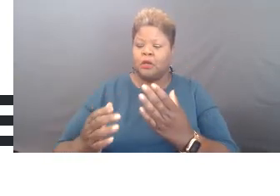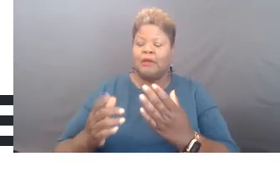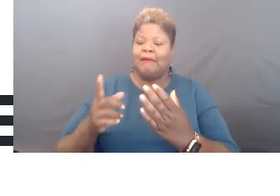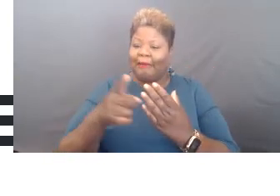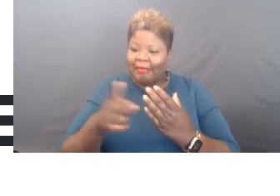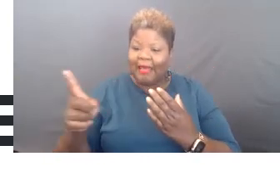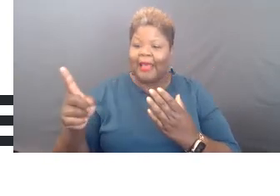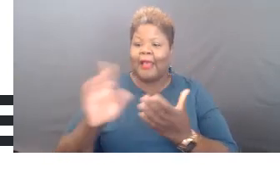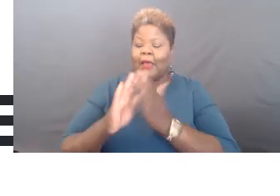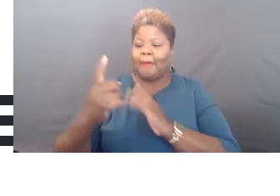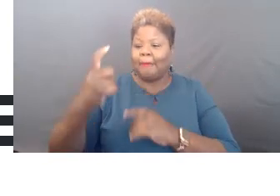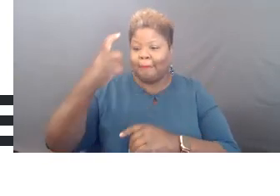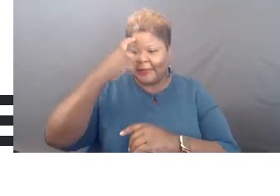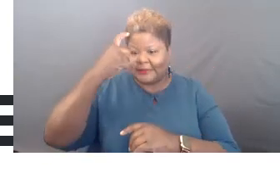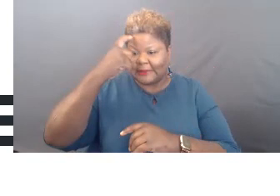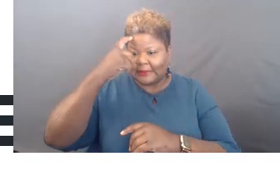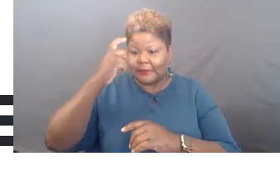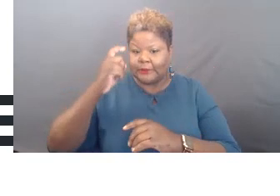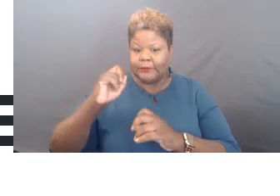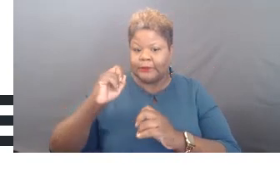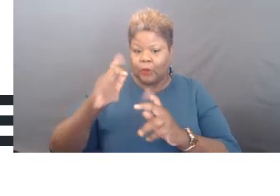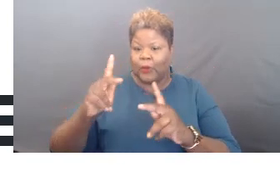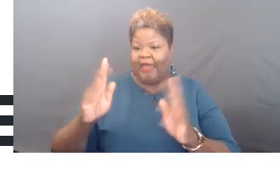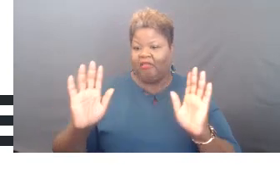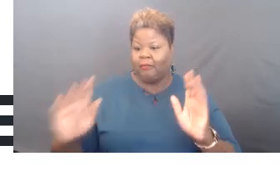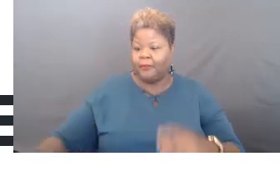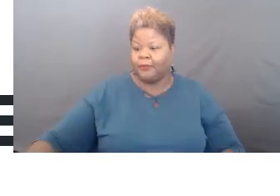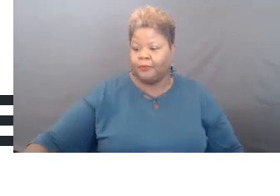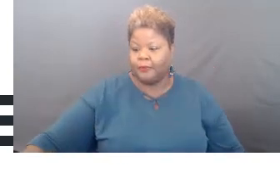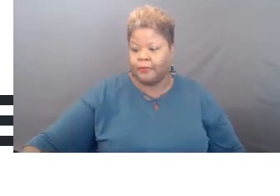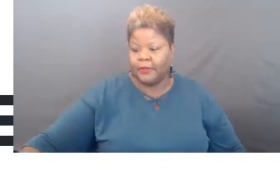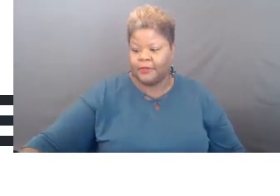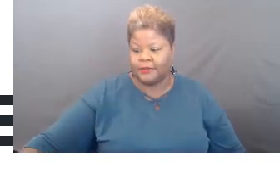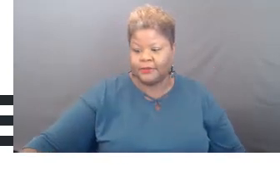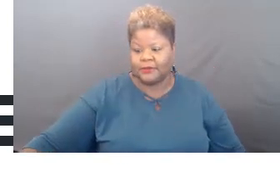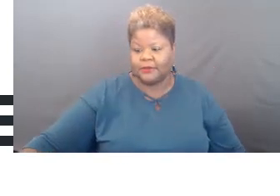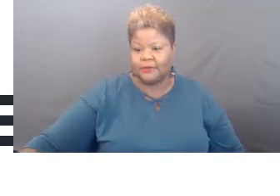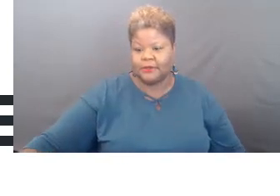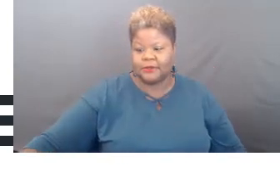that mental leap. Okay. Next slide, please.